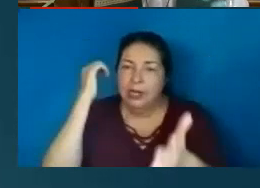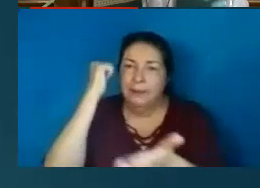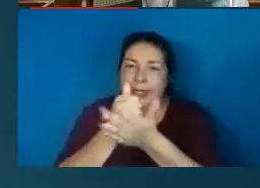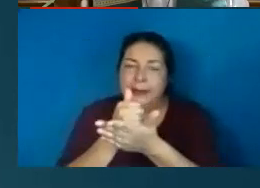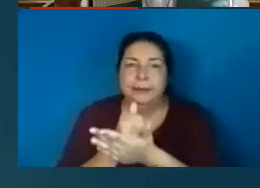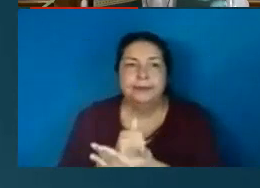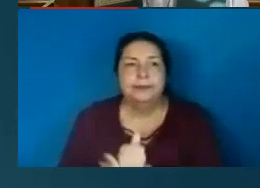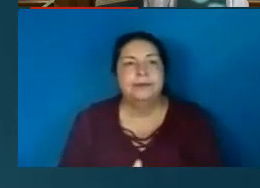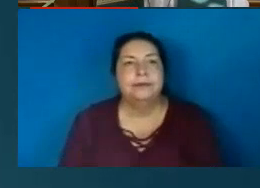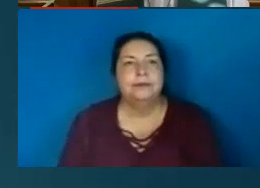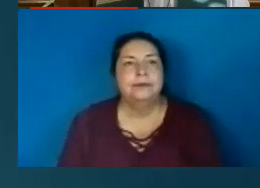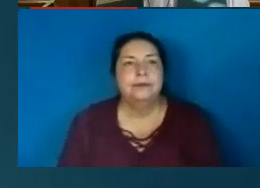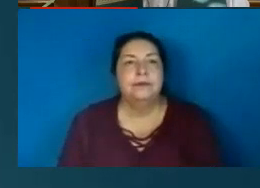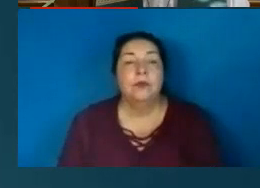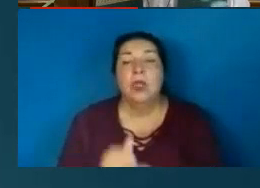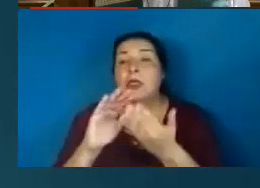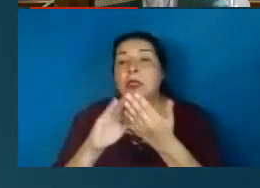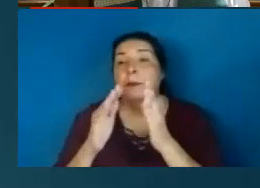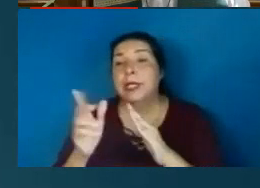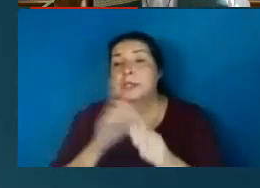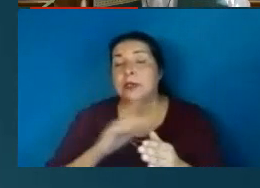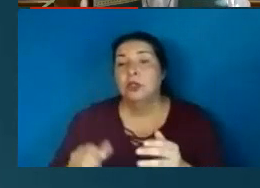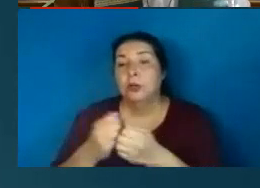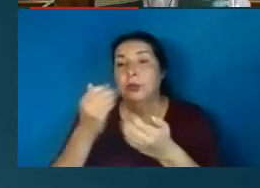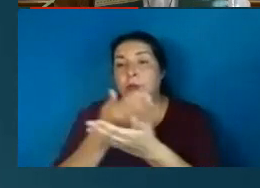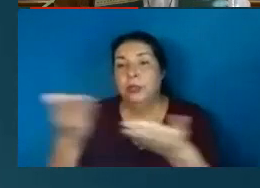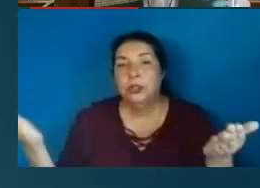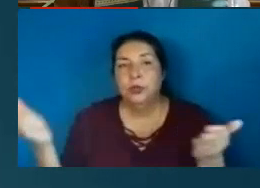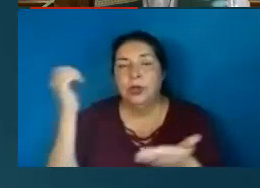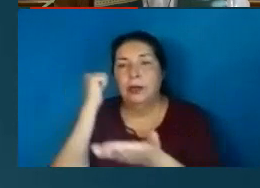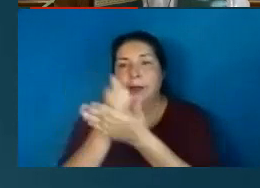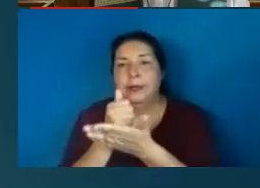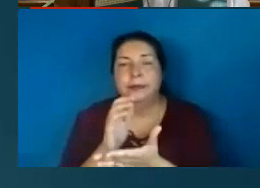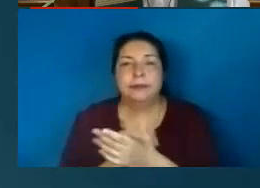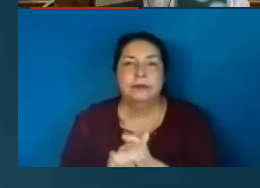Amen. The peace of the Lord be with you.